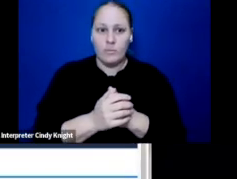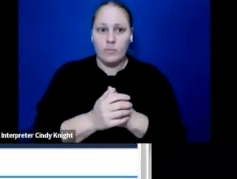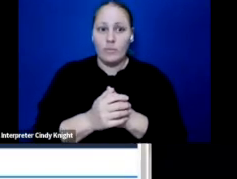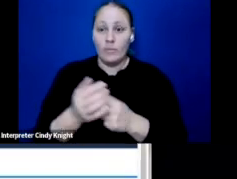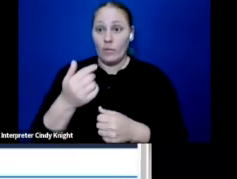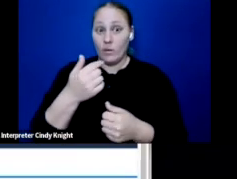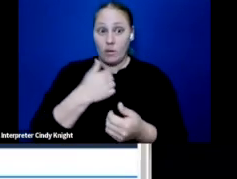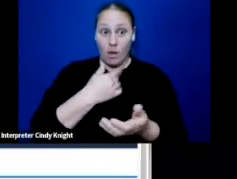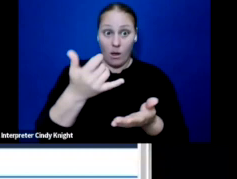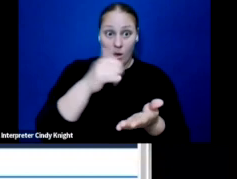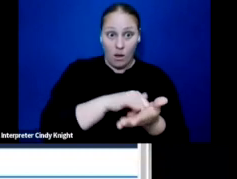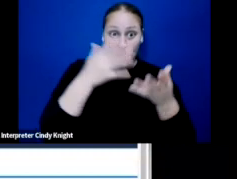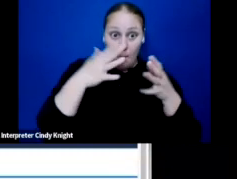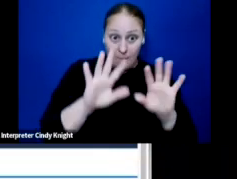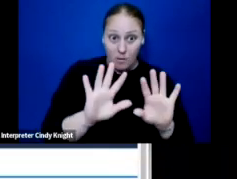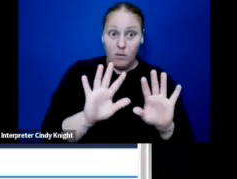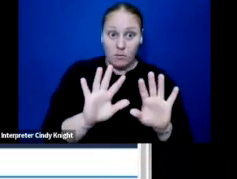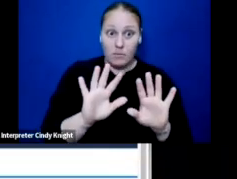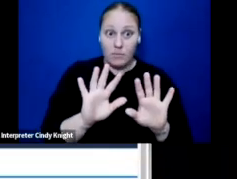If I've hung up and